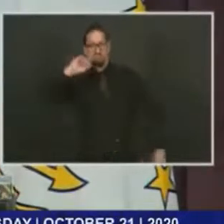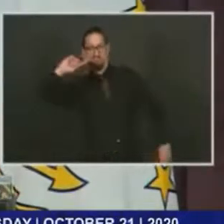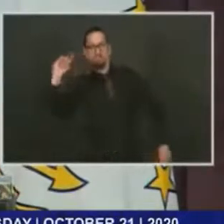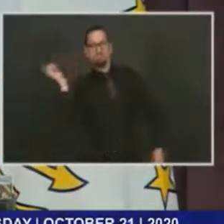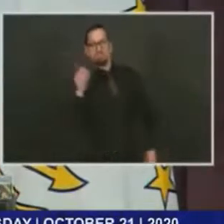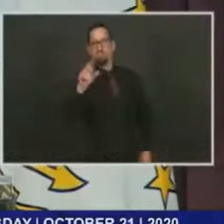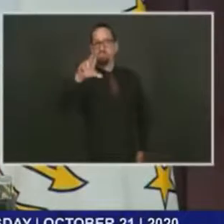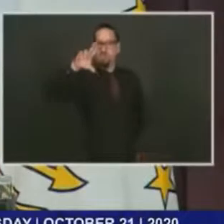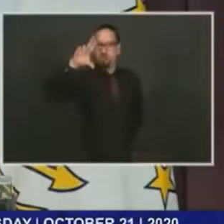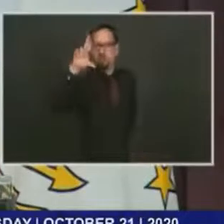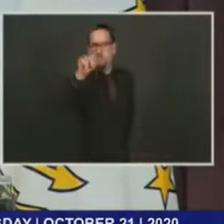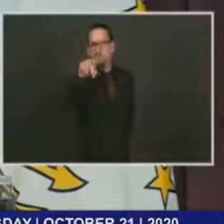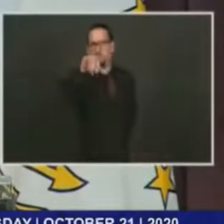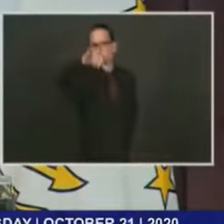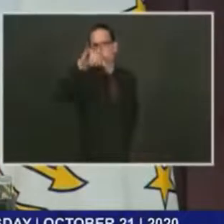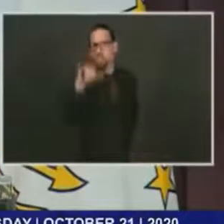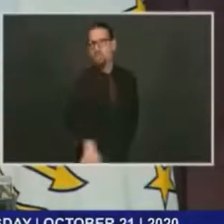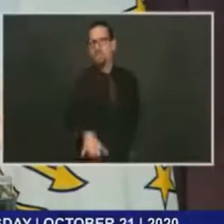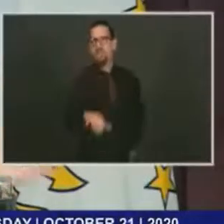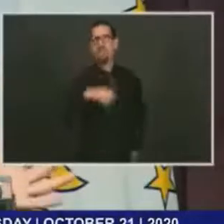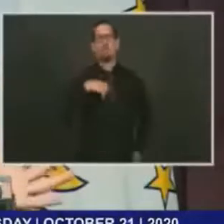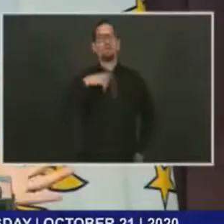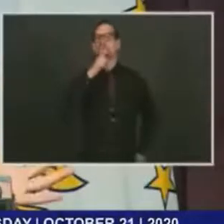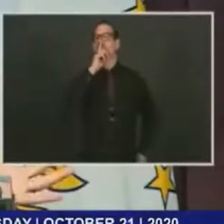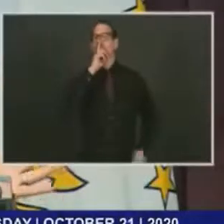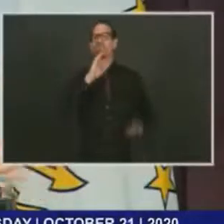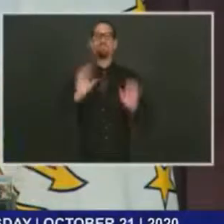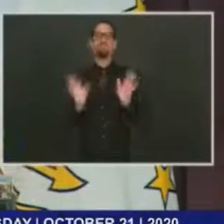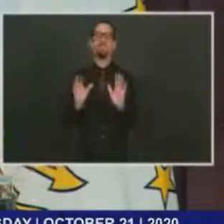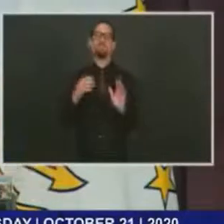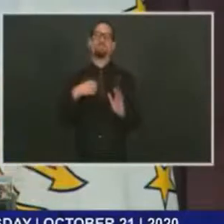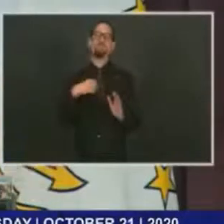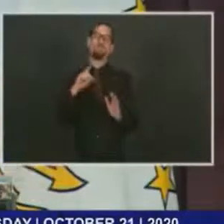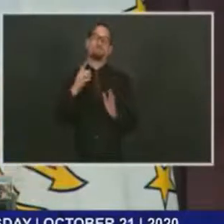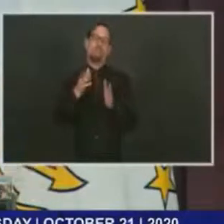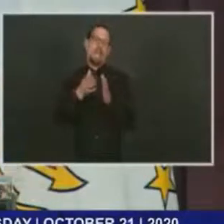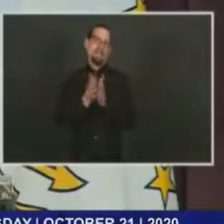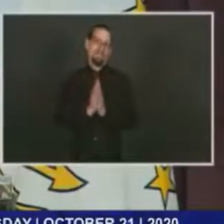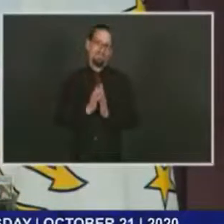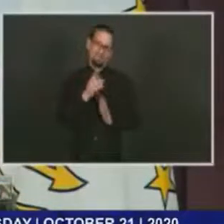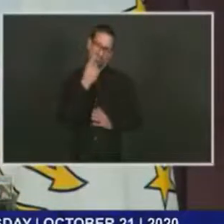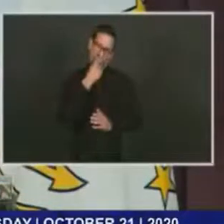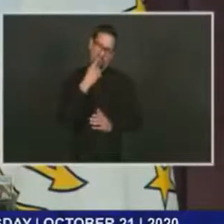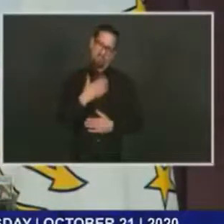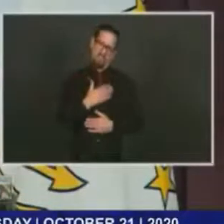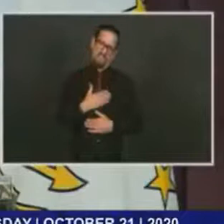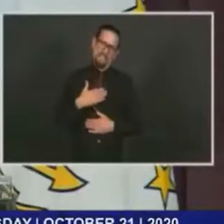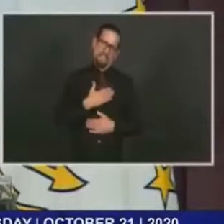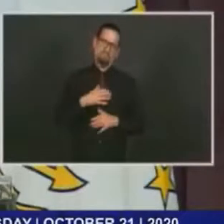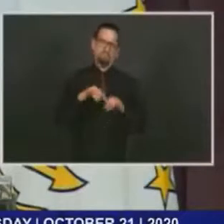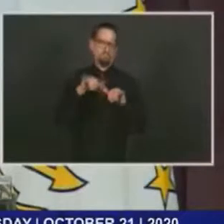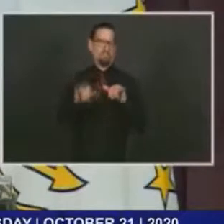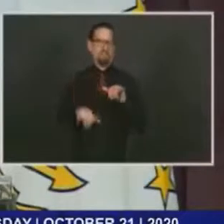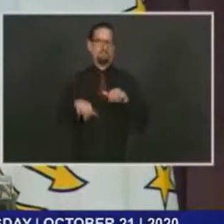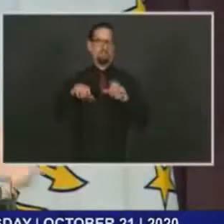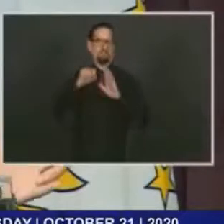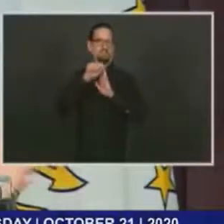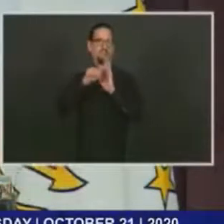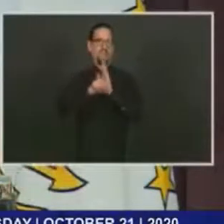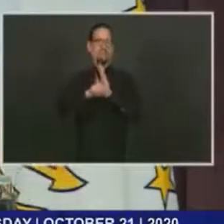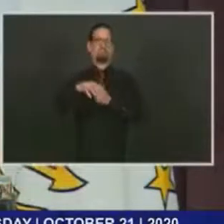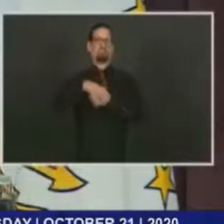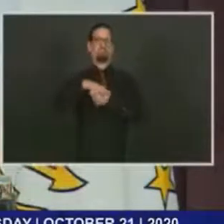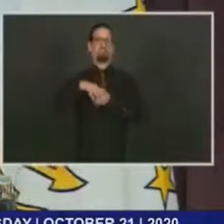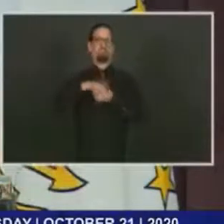you, it's in the state's best interest if everyone stays local. It's in our public